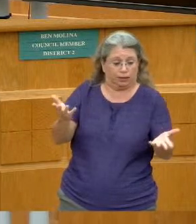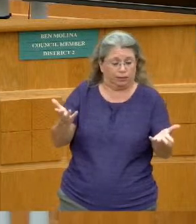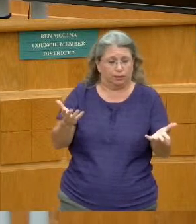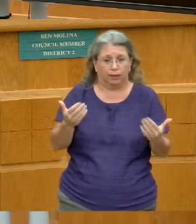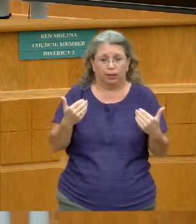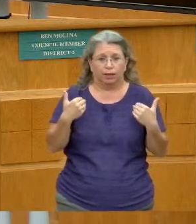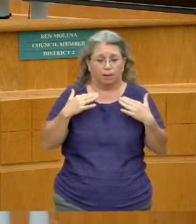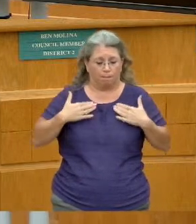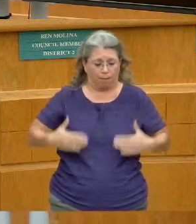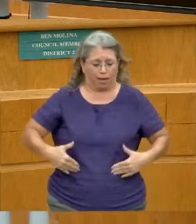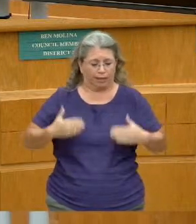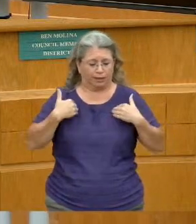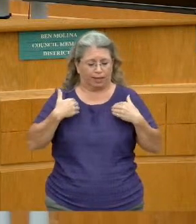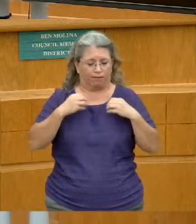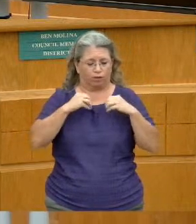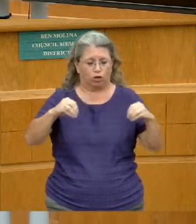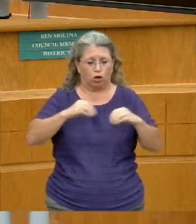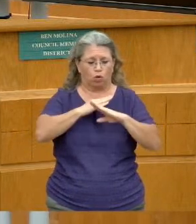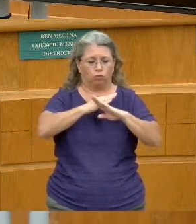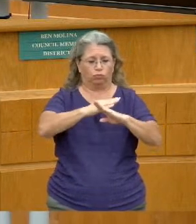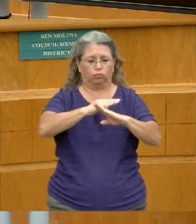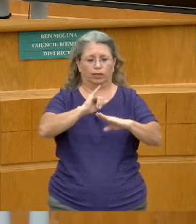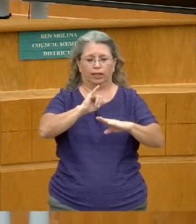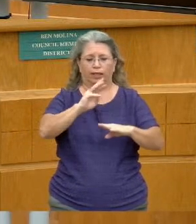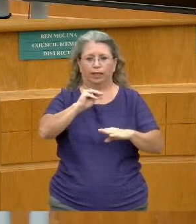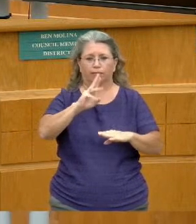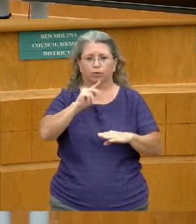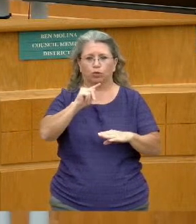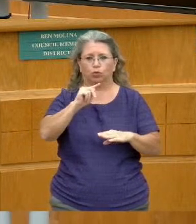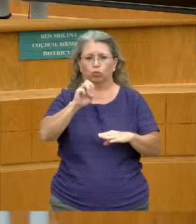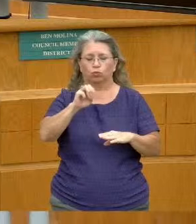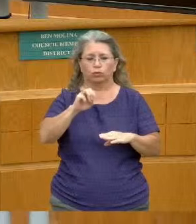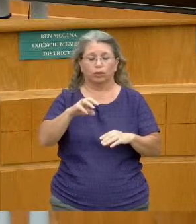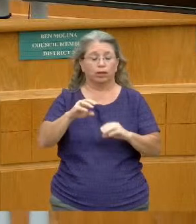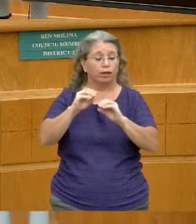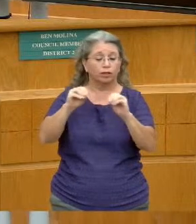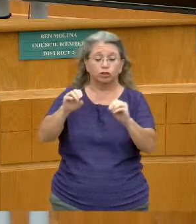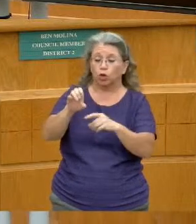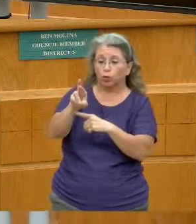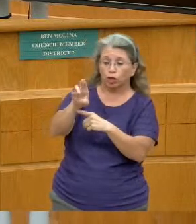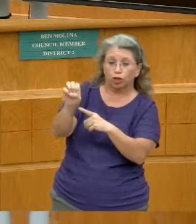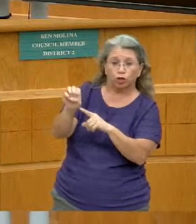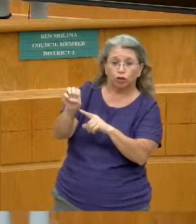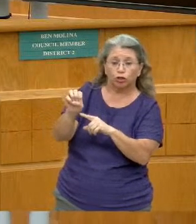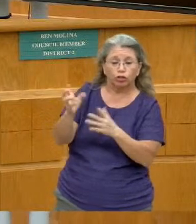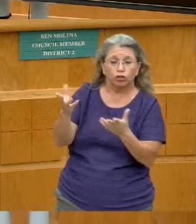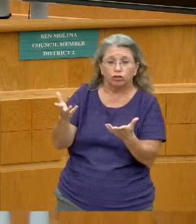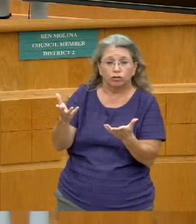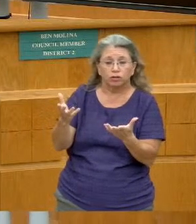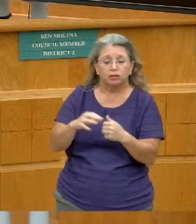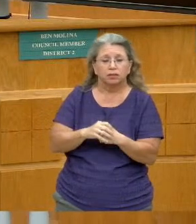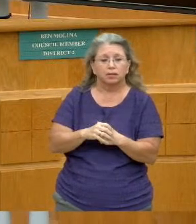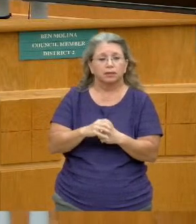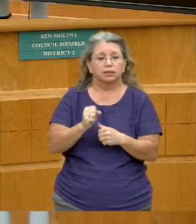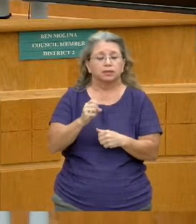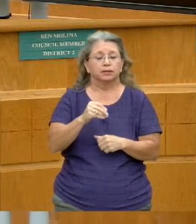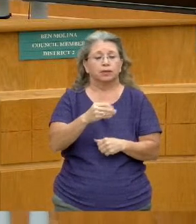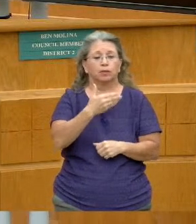it. There's no cure, right? No readily available cure. So the best